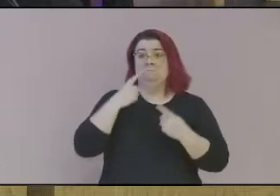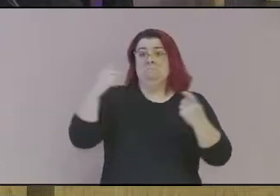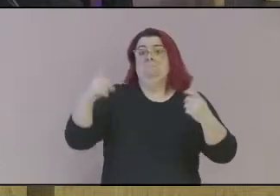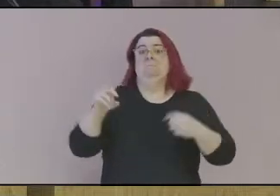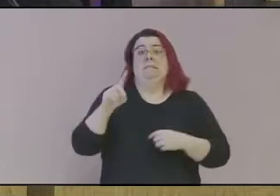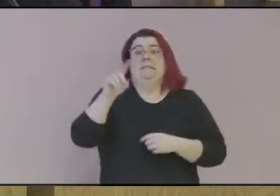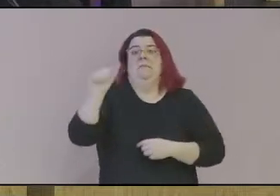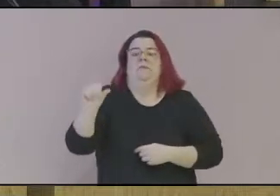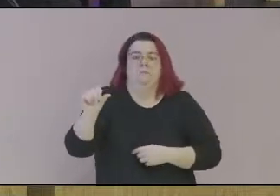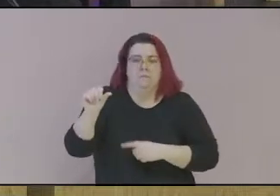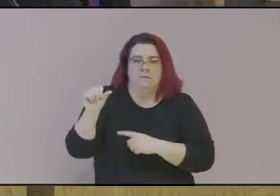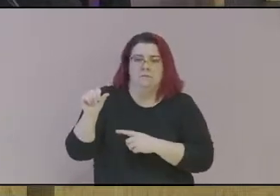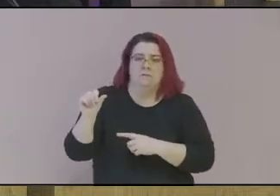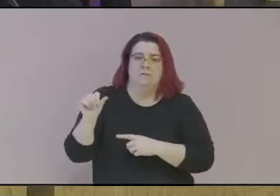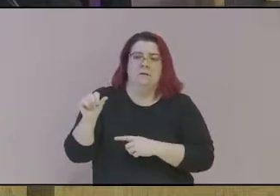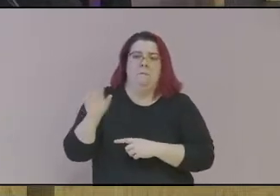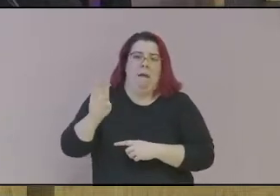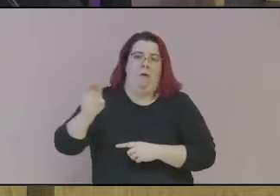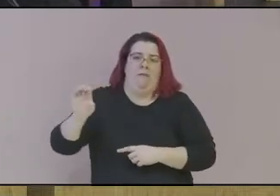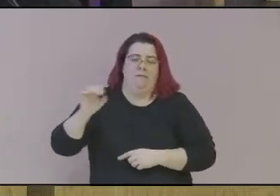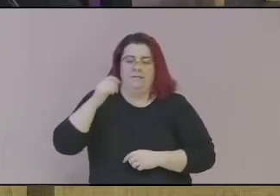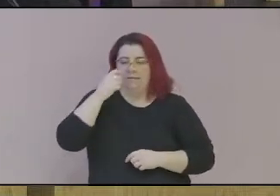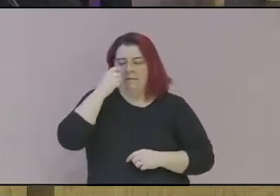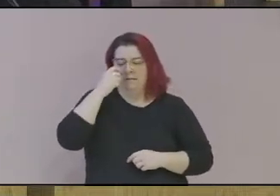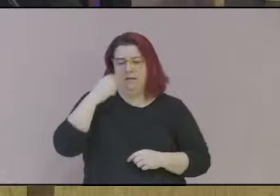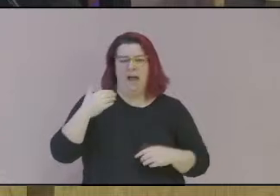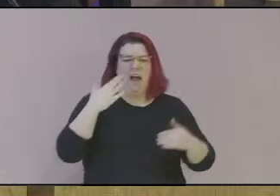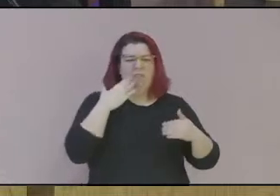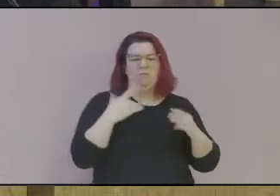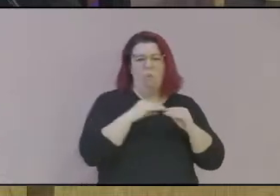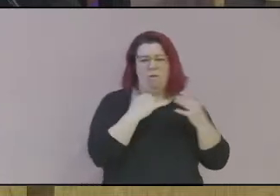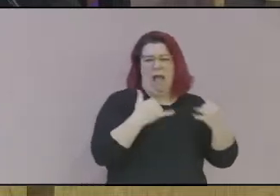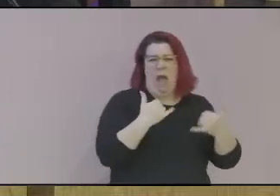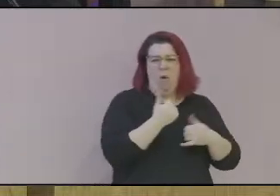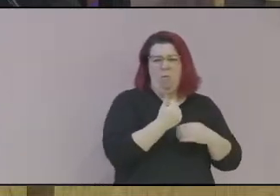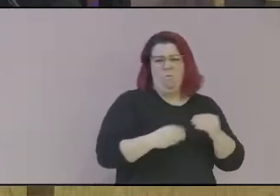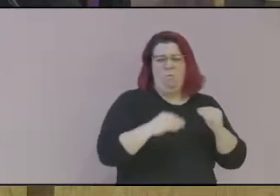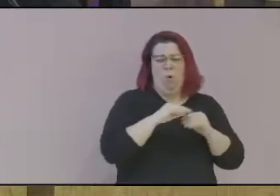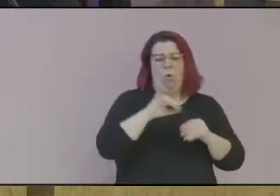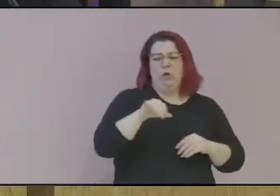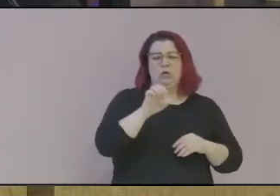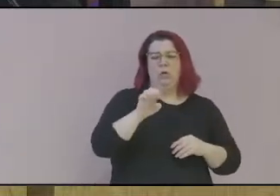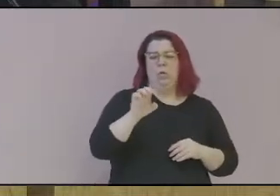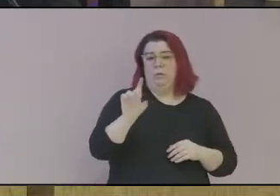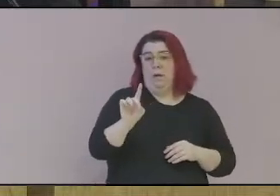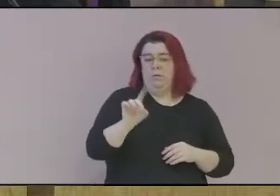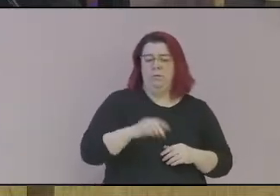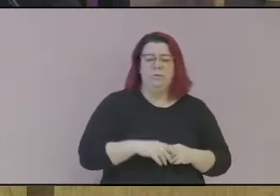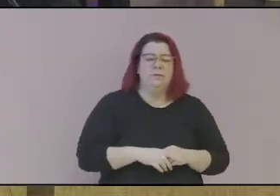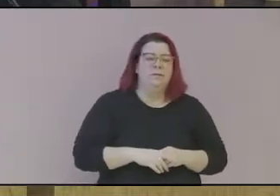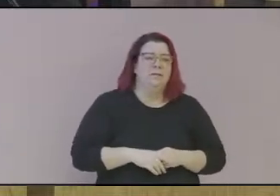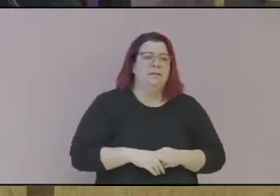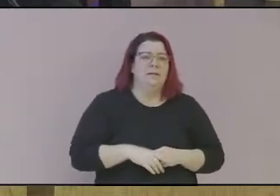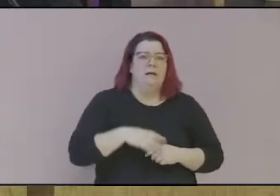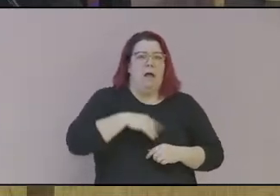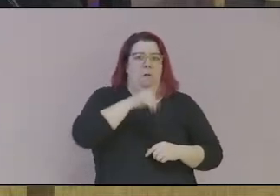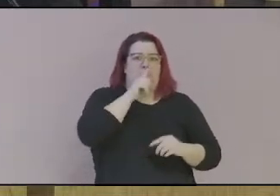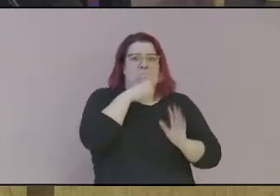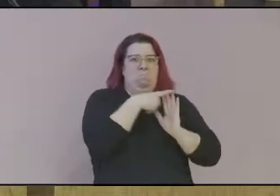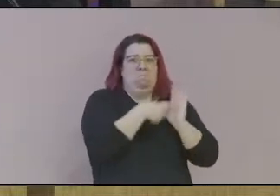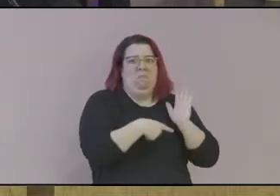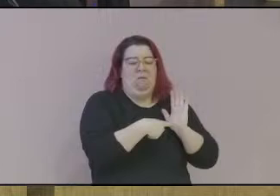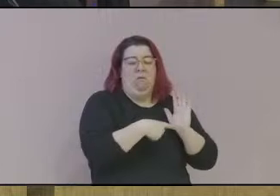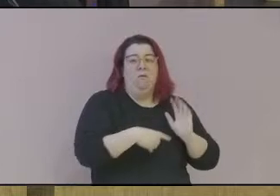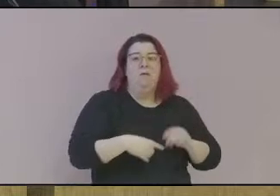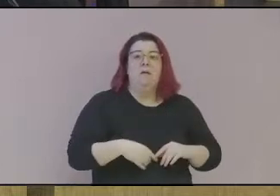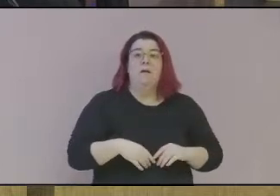now. I could also point you to like Joe Stromando, who I cite in the chapter but not in this talk. She was kind